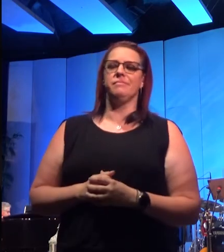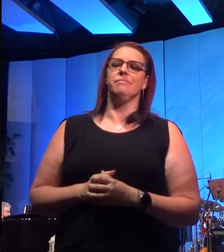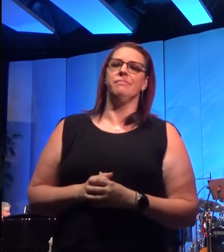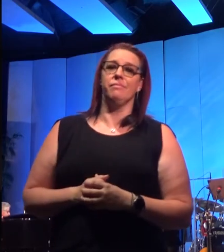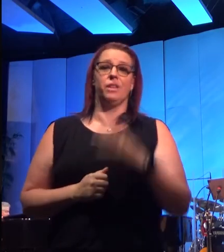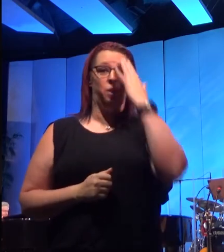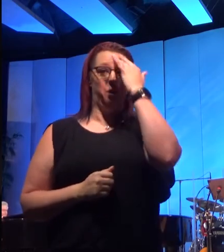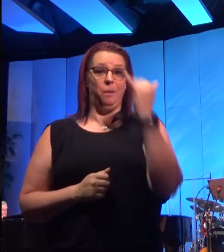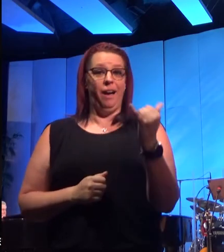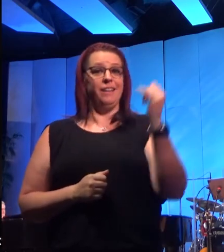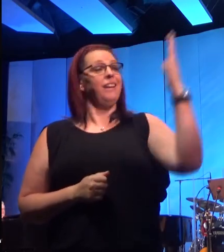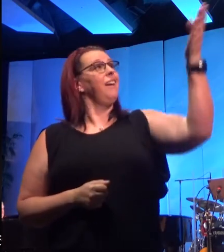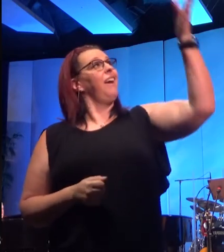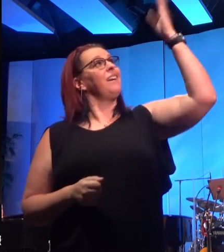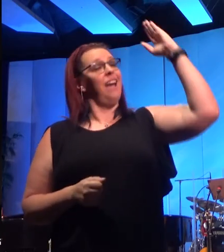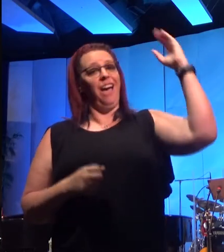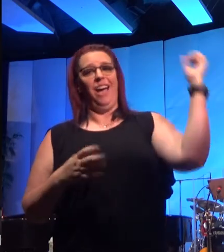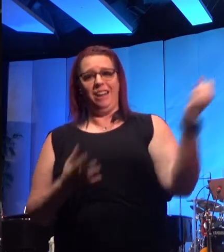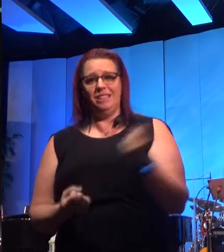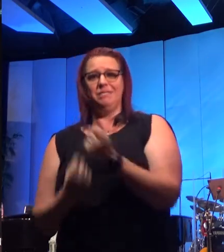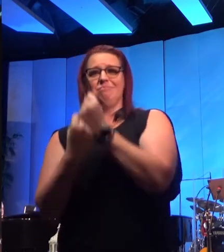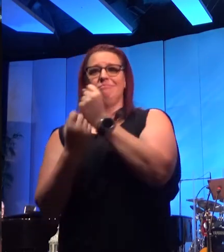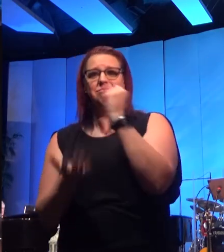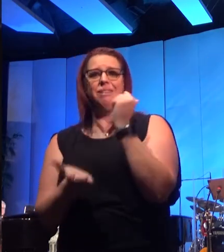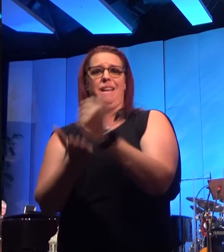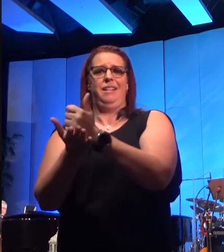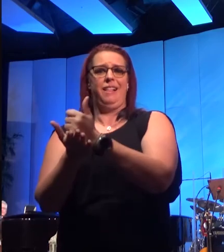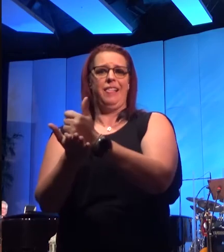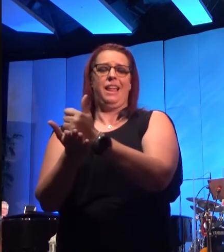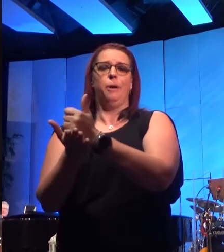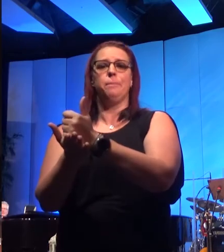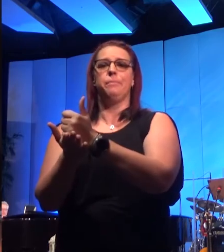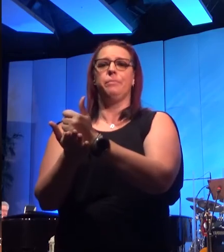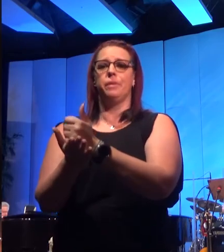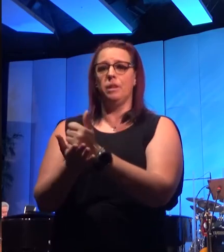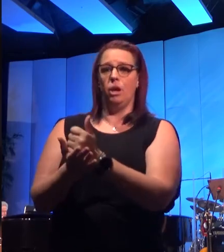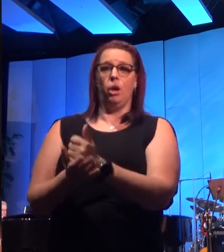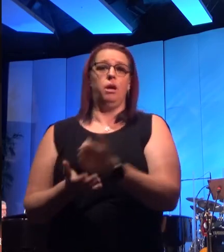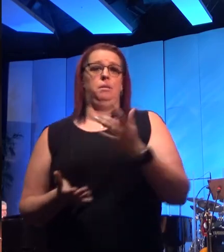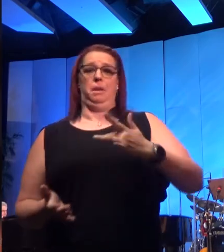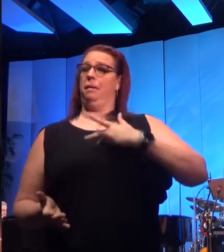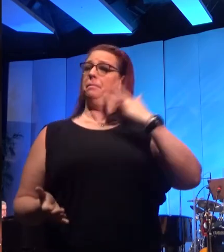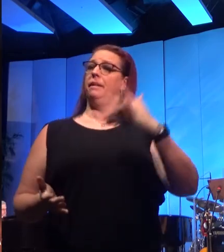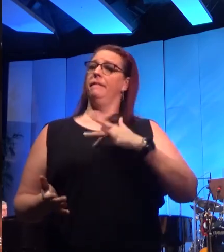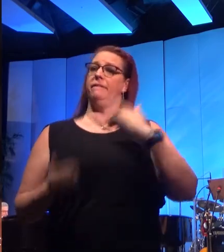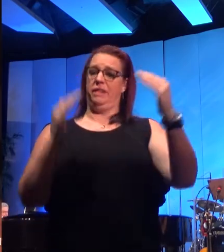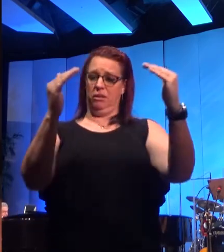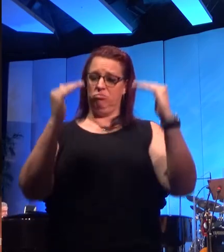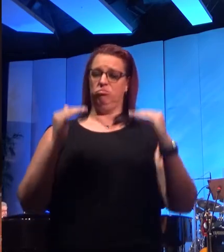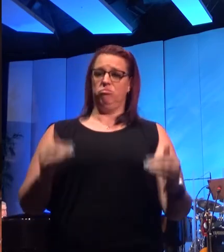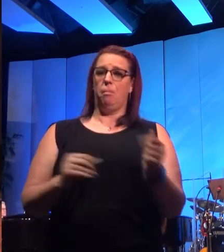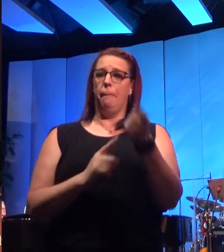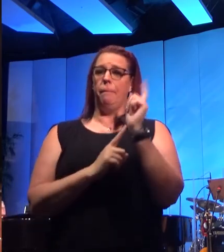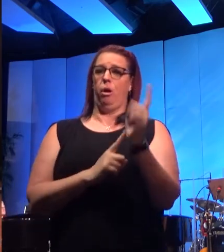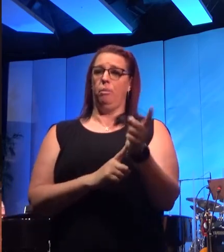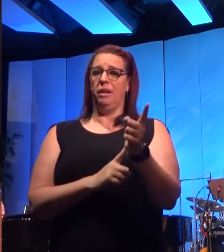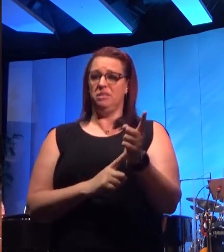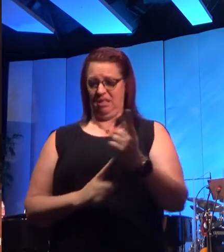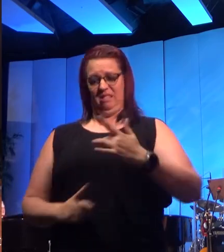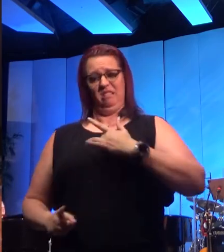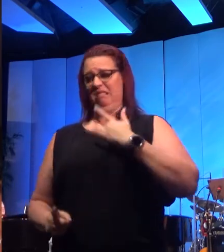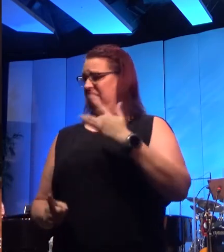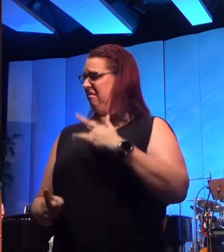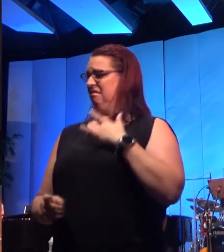alone. 'Cause God is holding you around. You might be down for a